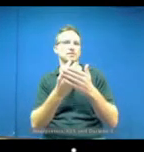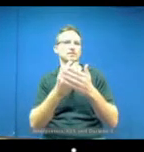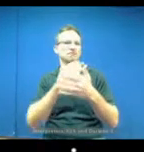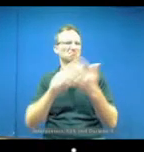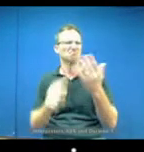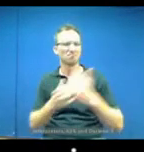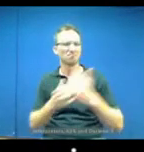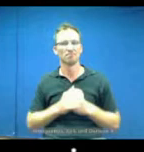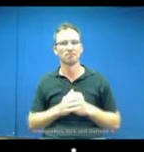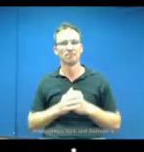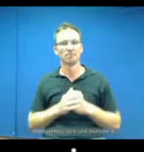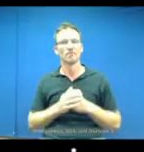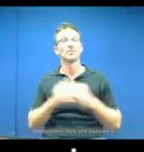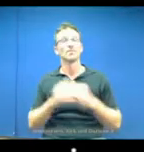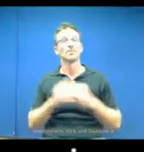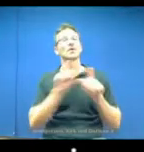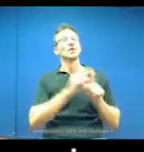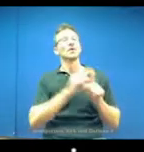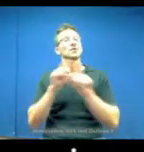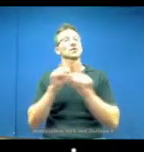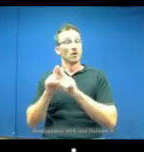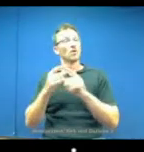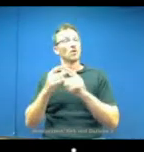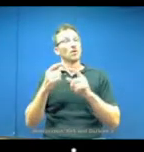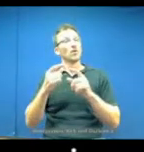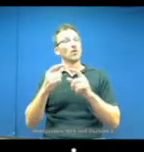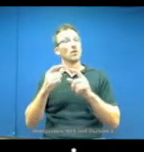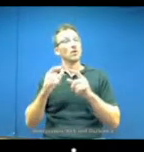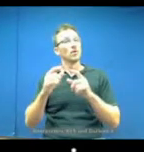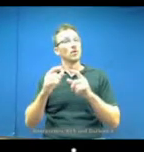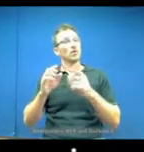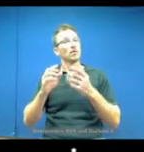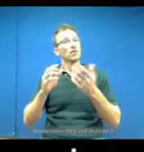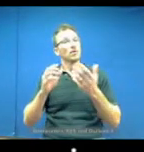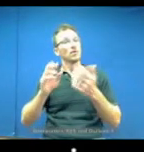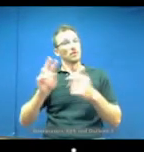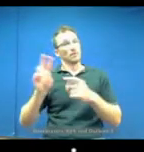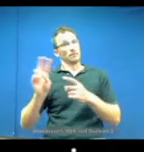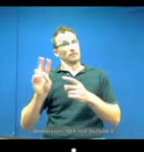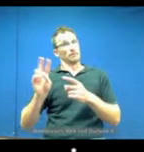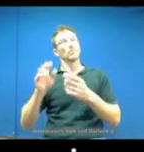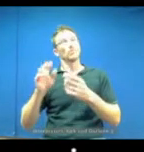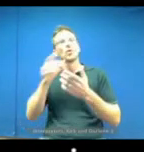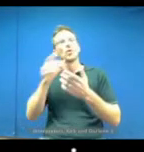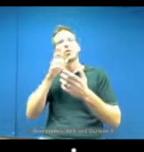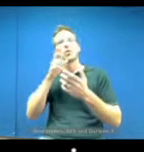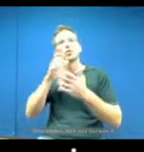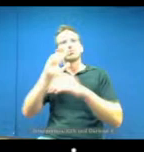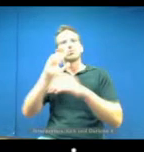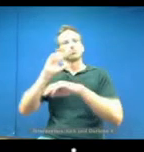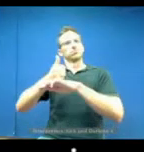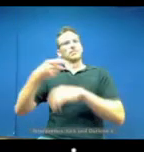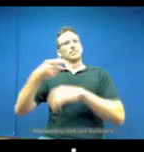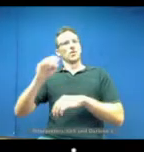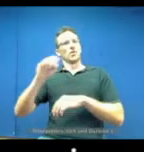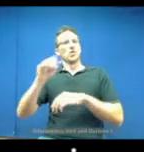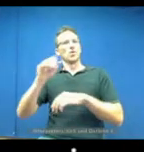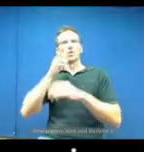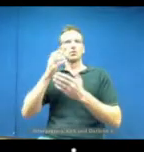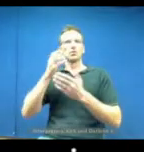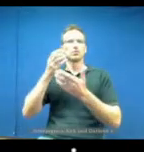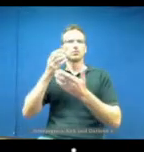And you might also want to get the petitioner may also want to get the protective